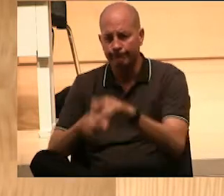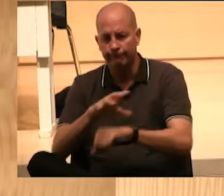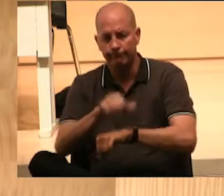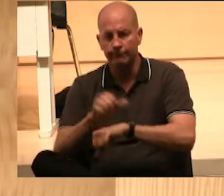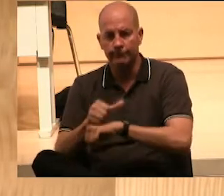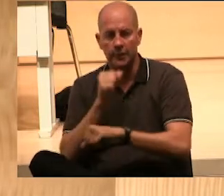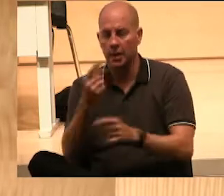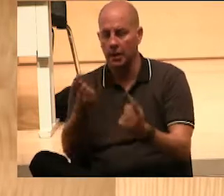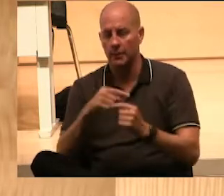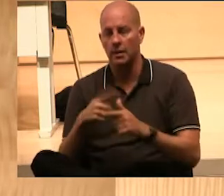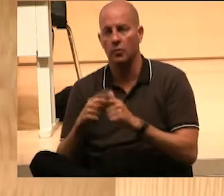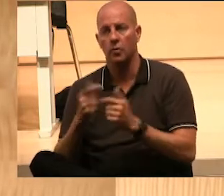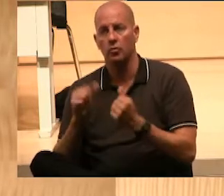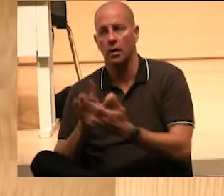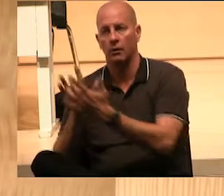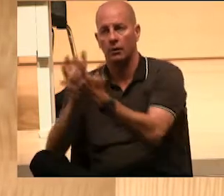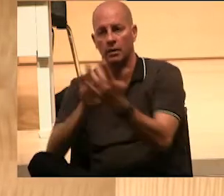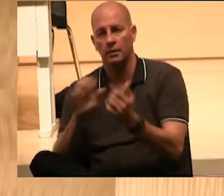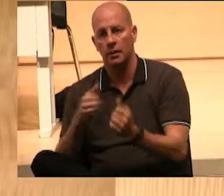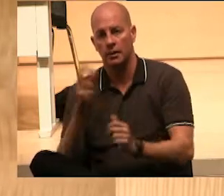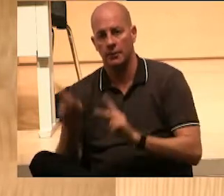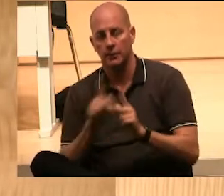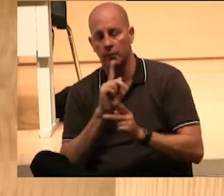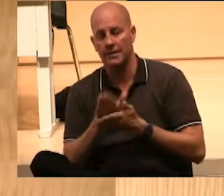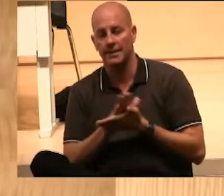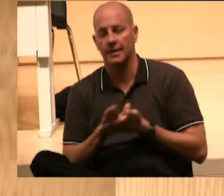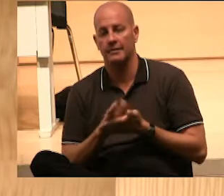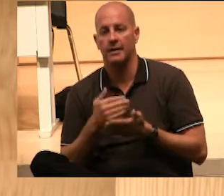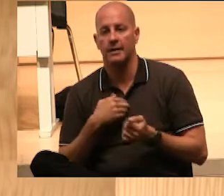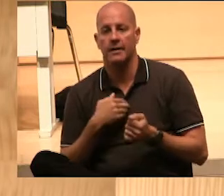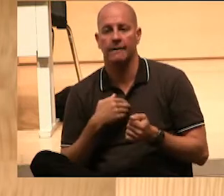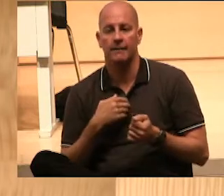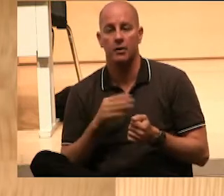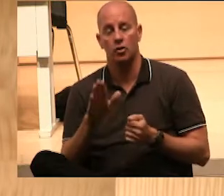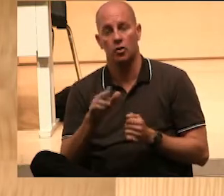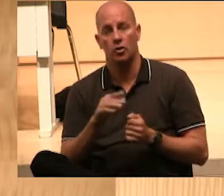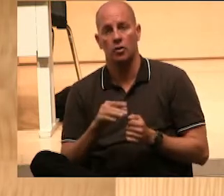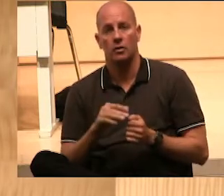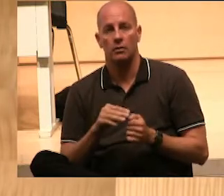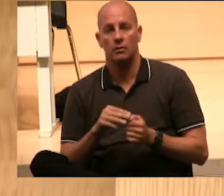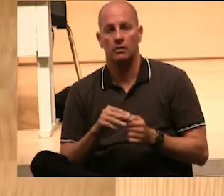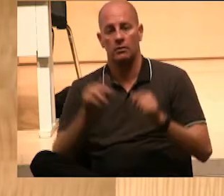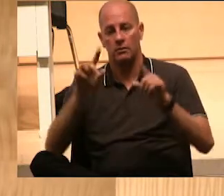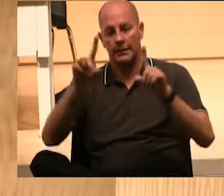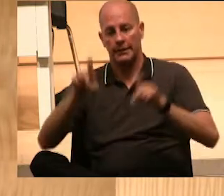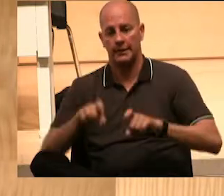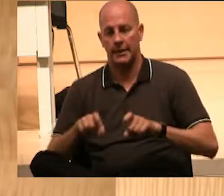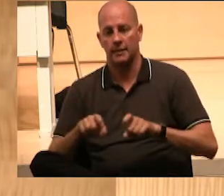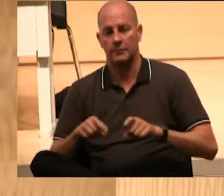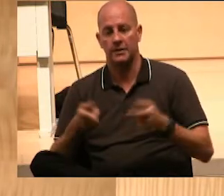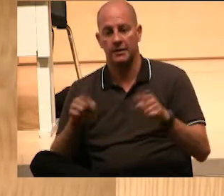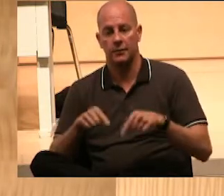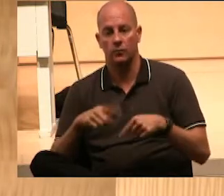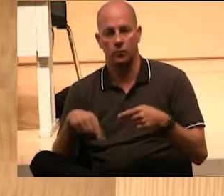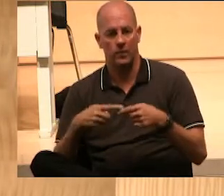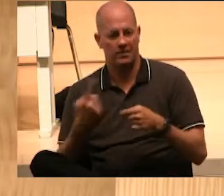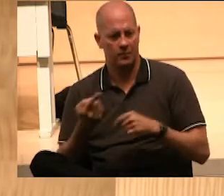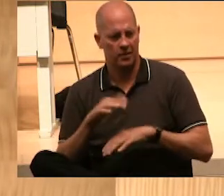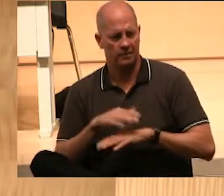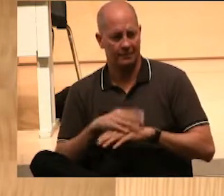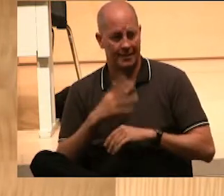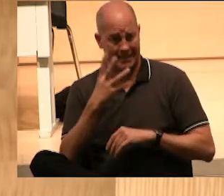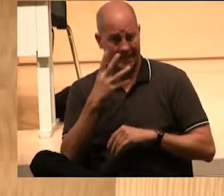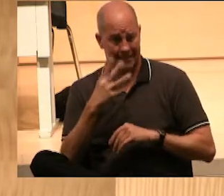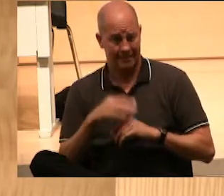to have either a psychiatric advance directive, which someone can complete when they're stable, to say, you know,